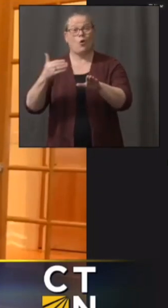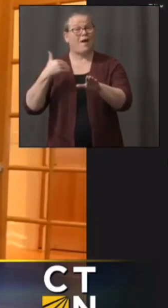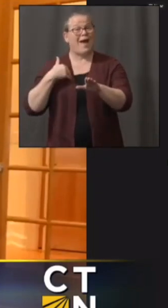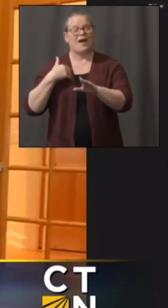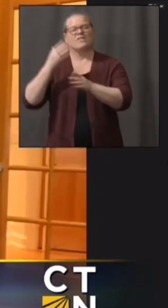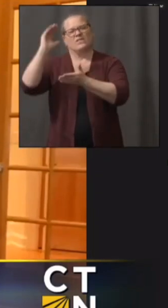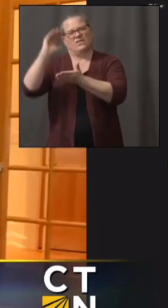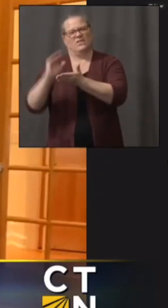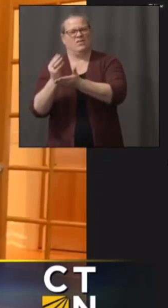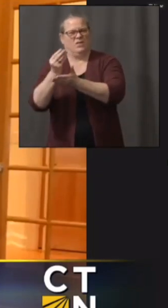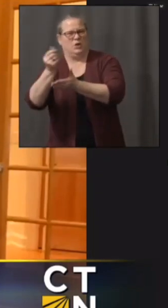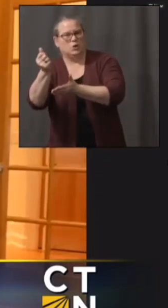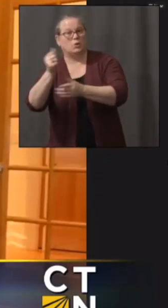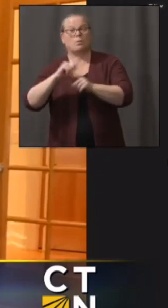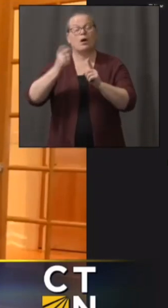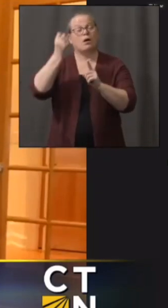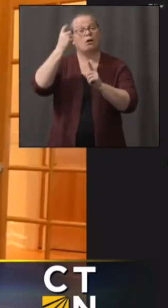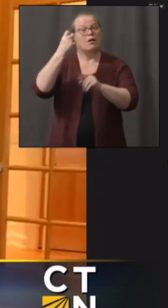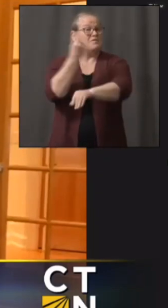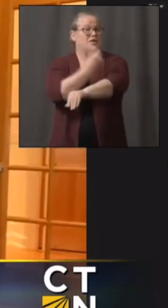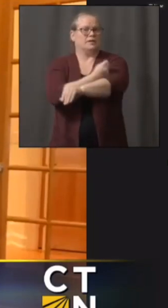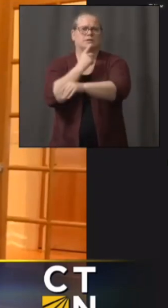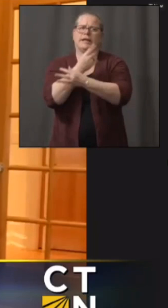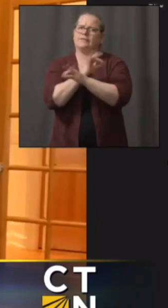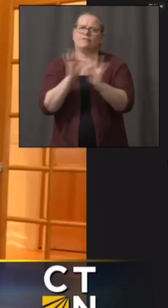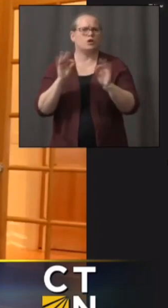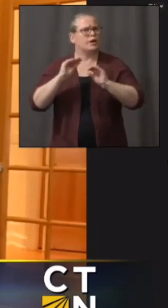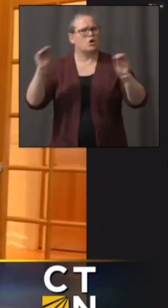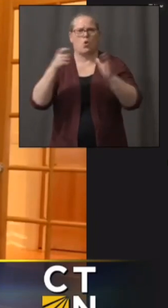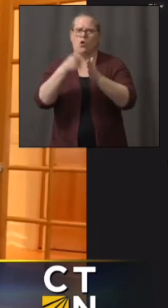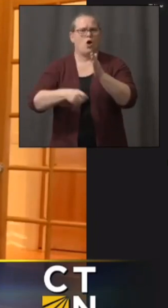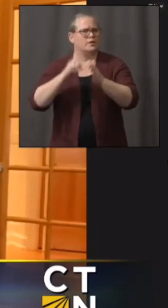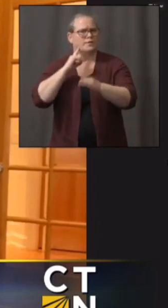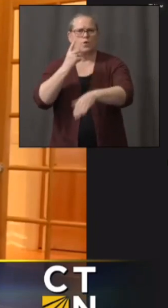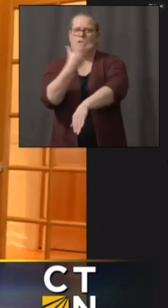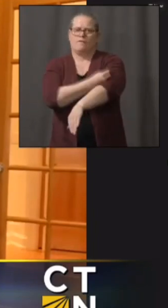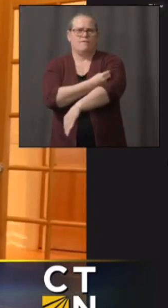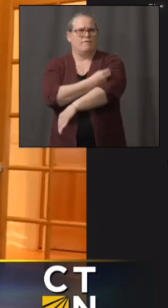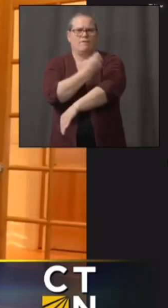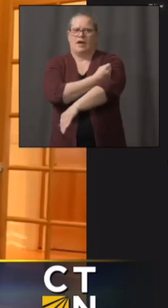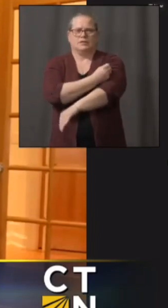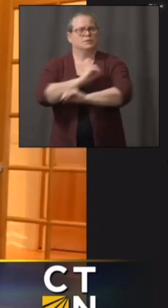be no cost requirements for anyone to get vaccinated.